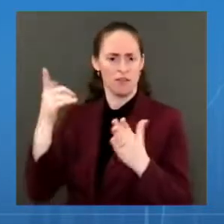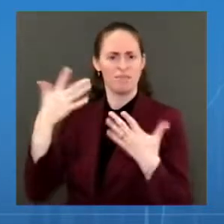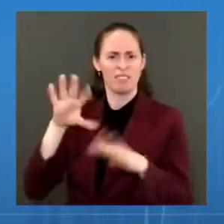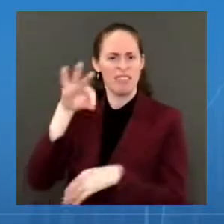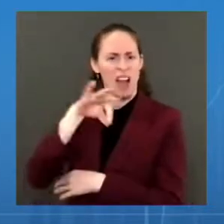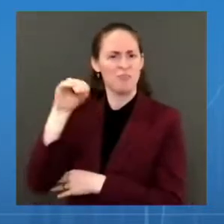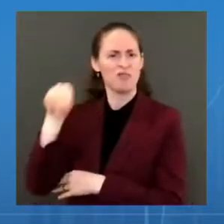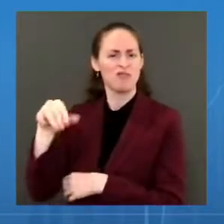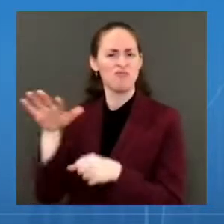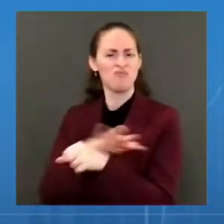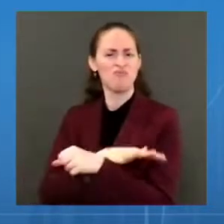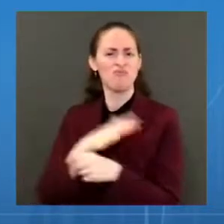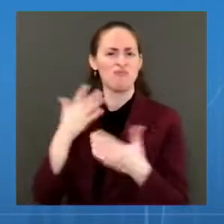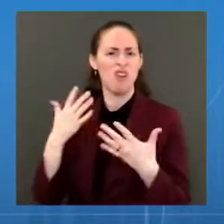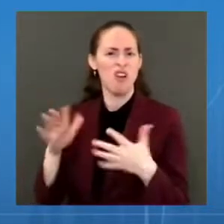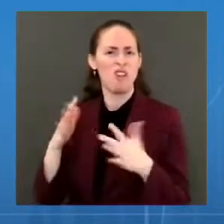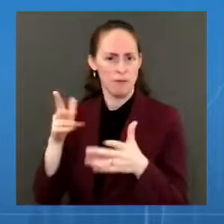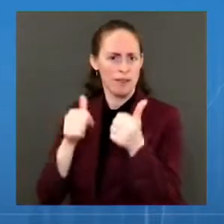executive office of the president.